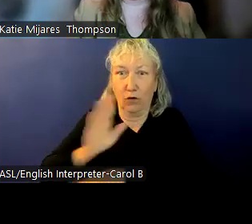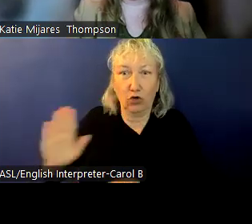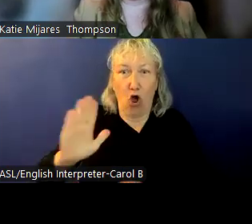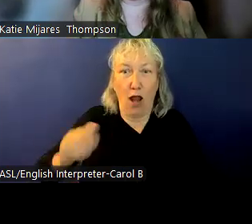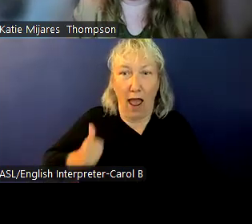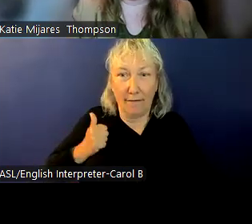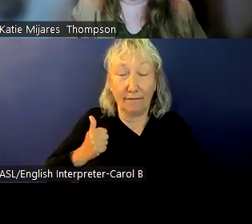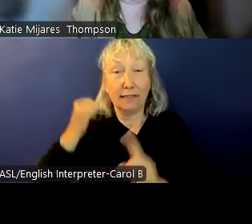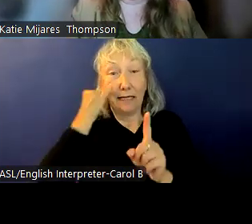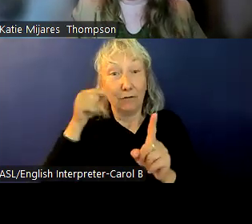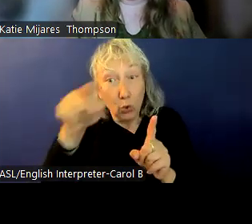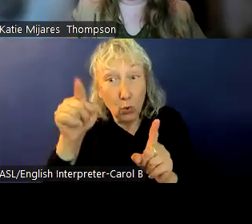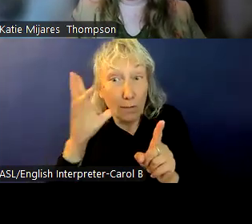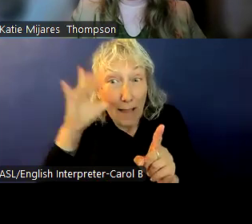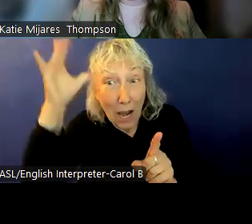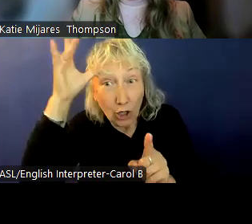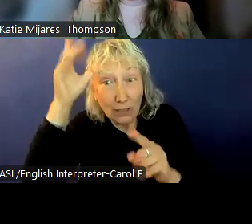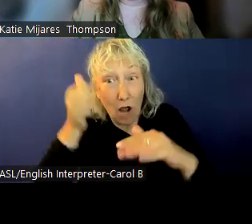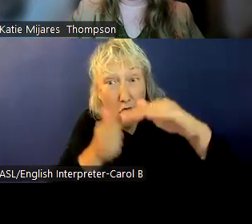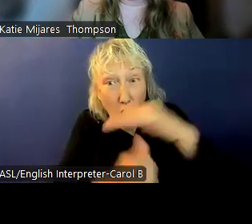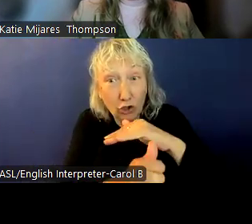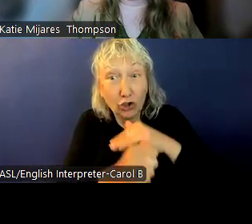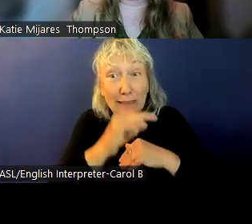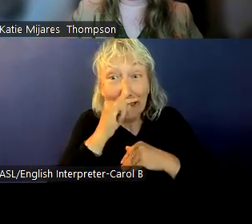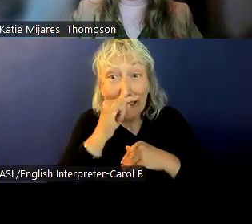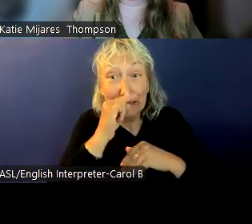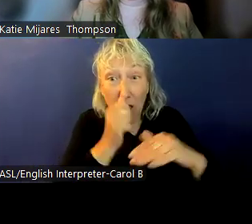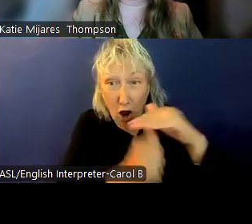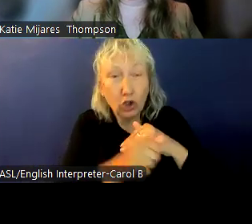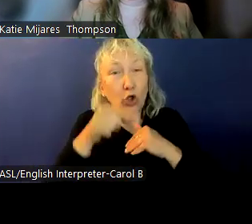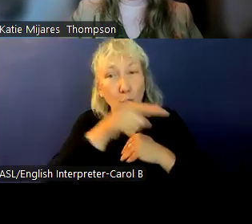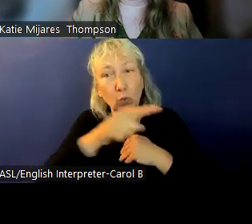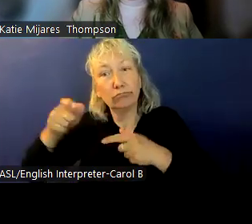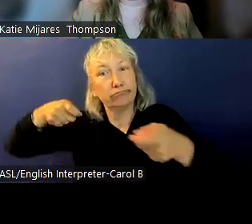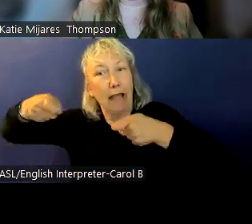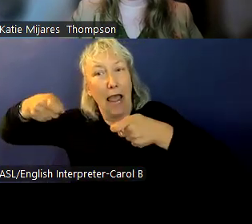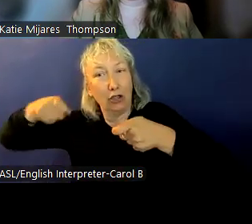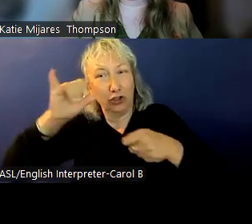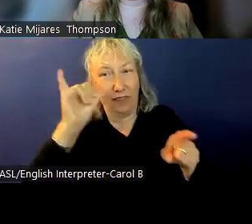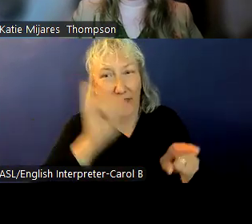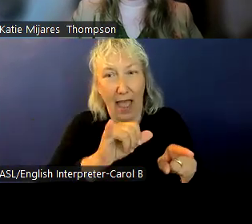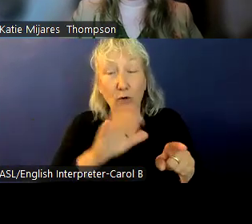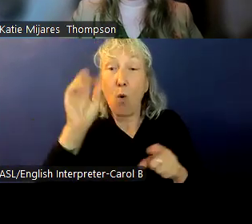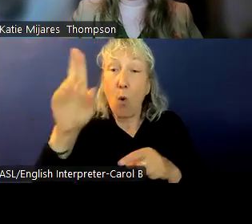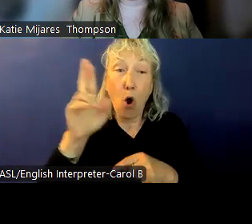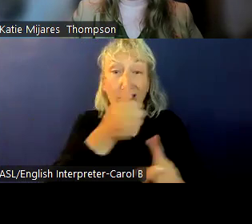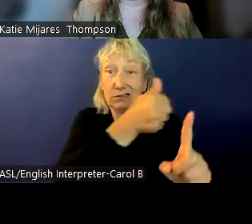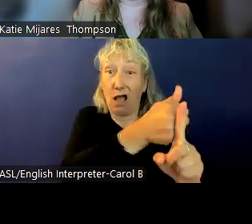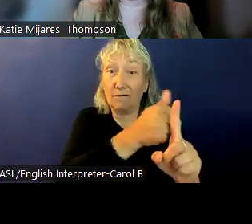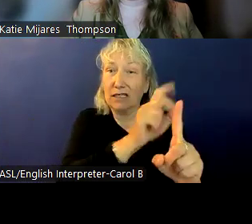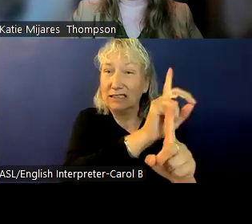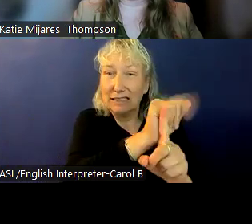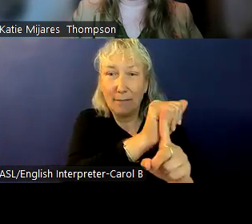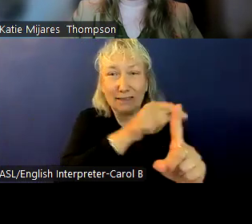a minor, you can manage that account on their behalf. If a person has a disability that prohibits them from actually managing the